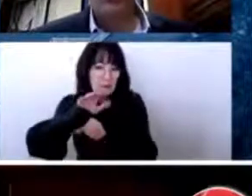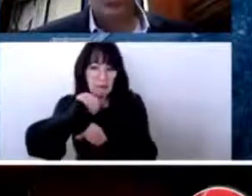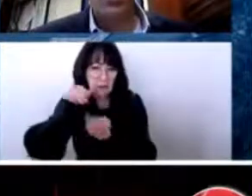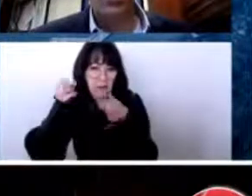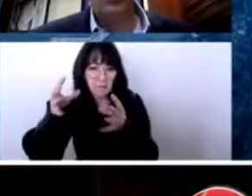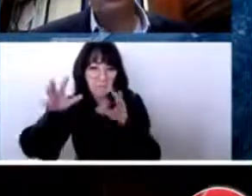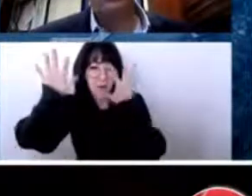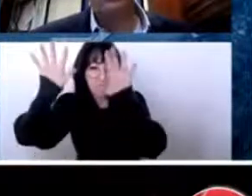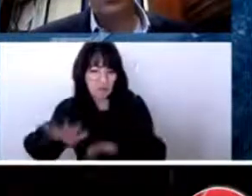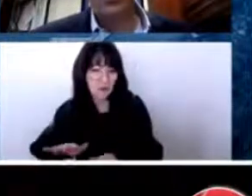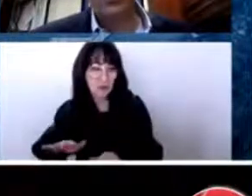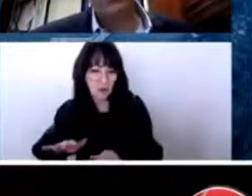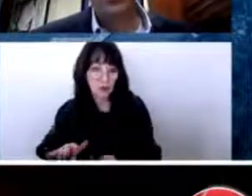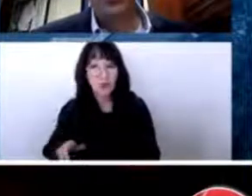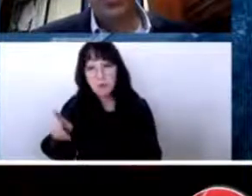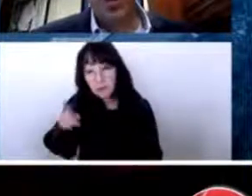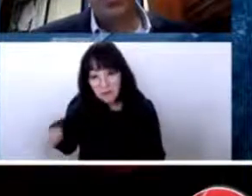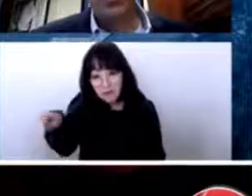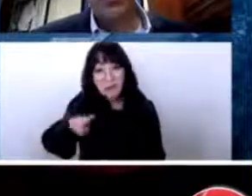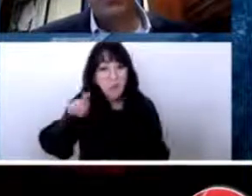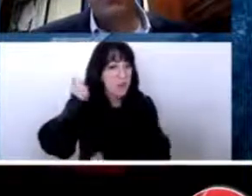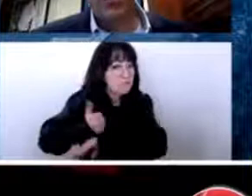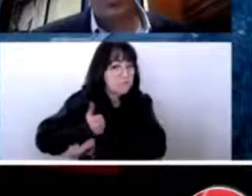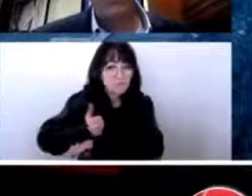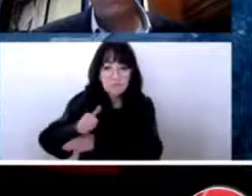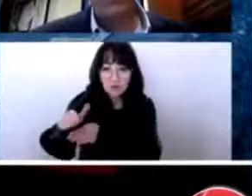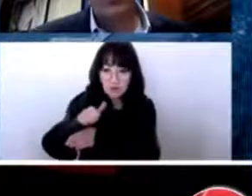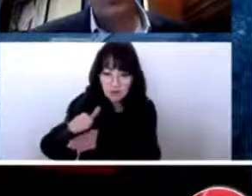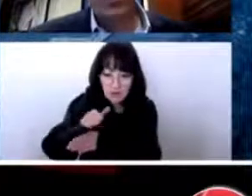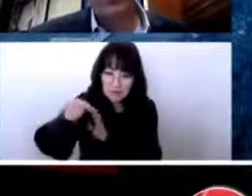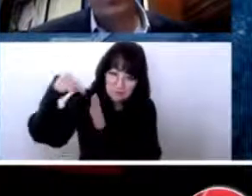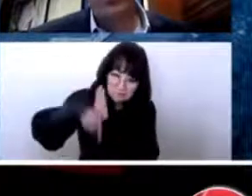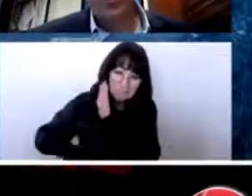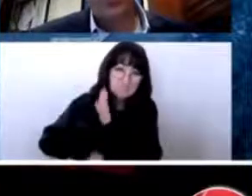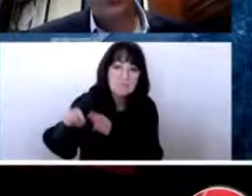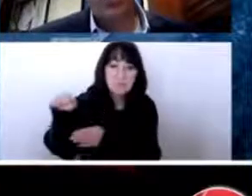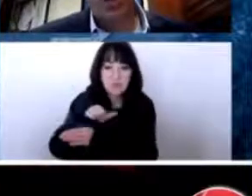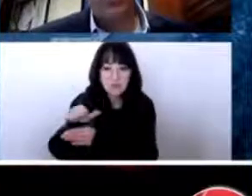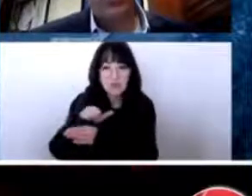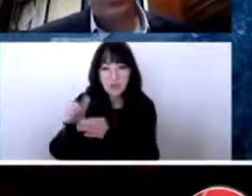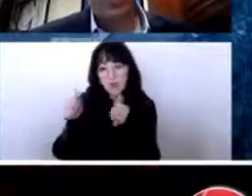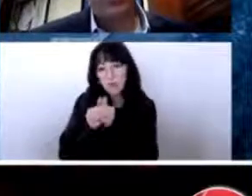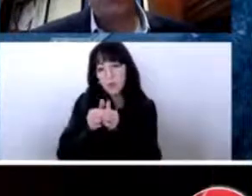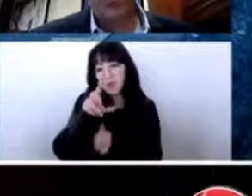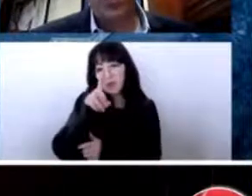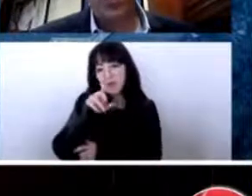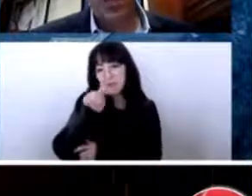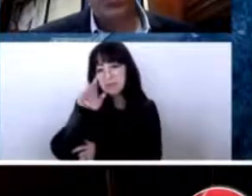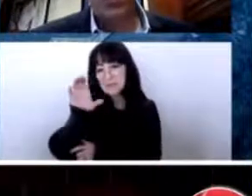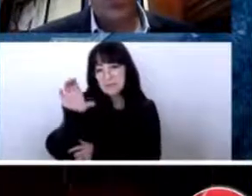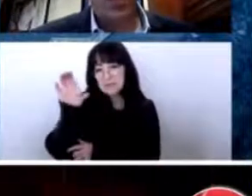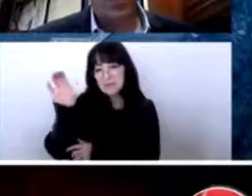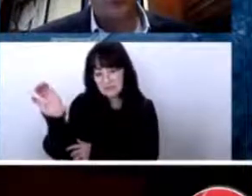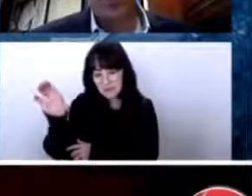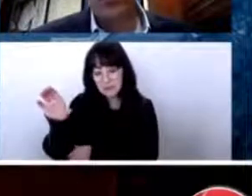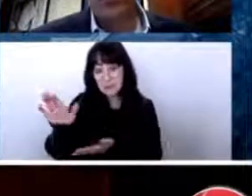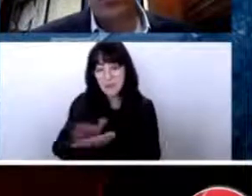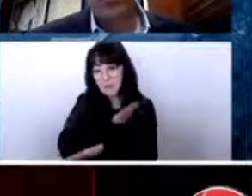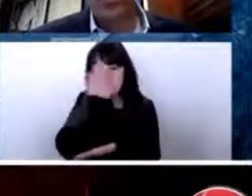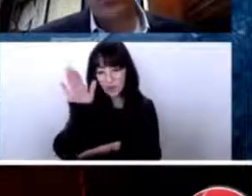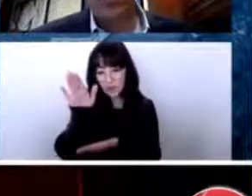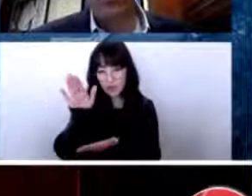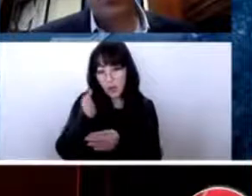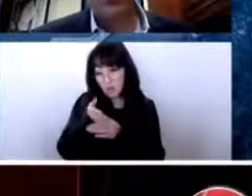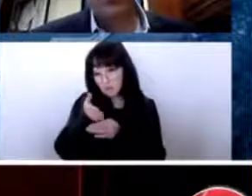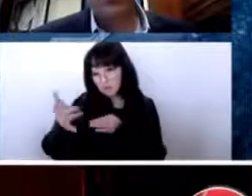on orders to start this training. They will be doing an intensive training with Del Tech Community College over the next 14 days. Thank you to